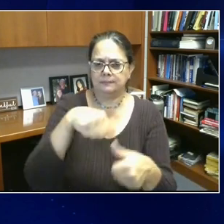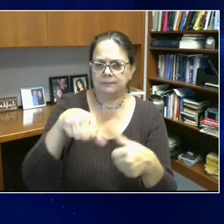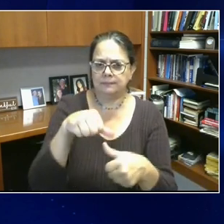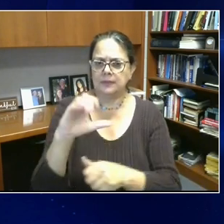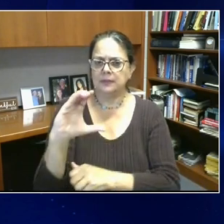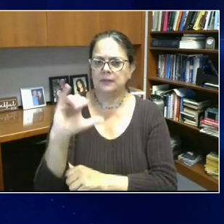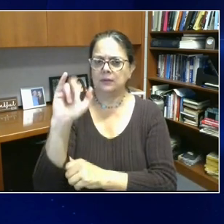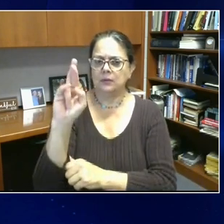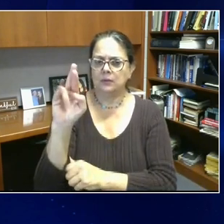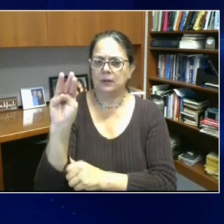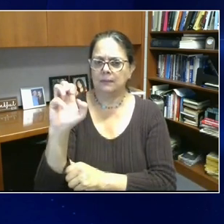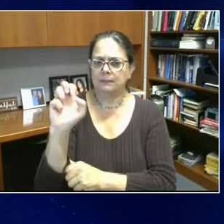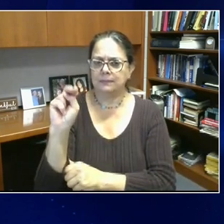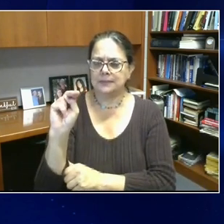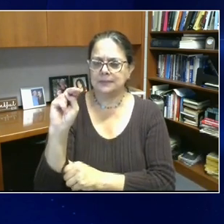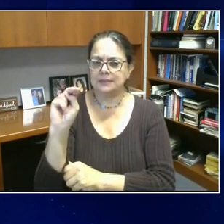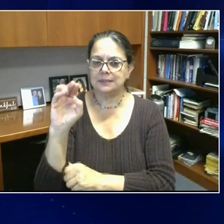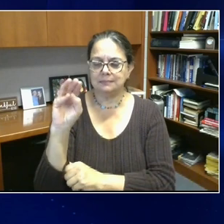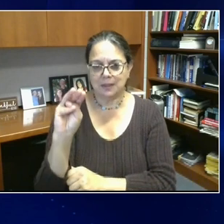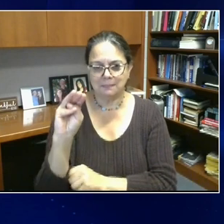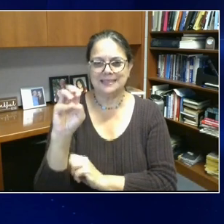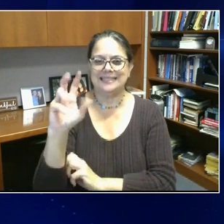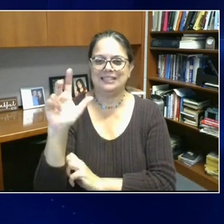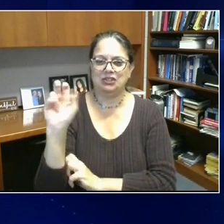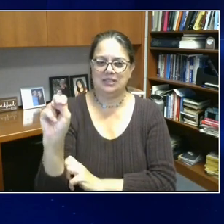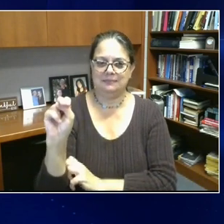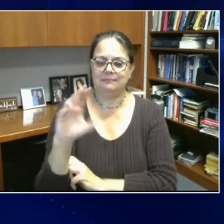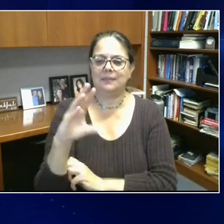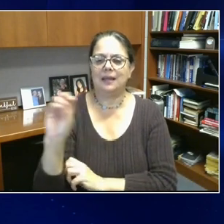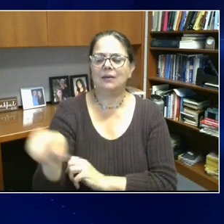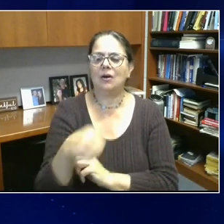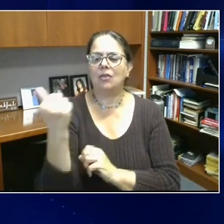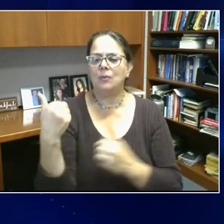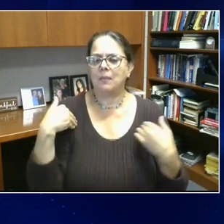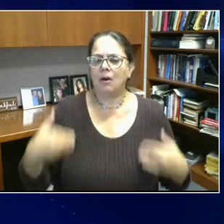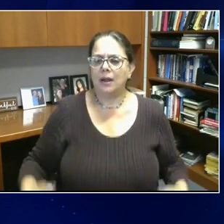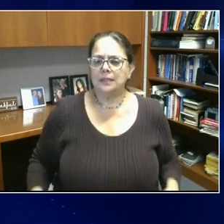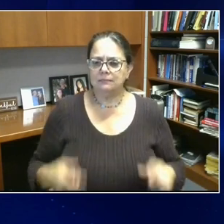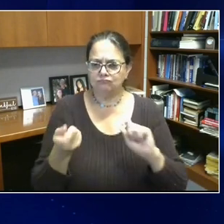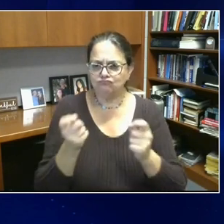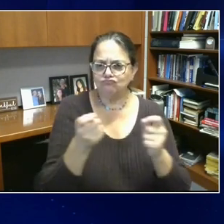This issue arises, for example, with the practice of circumcision,